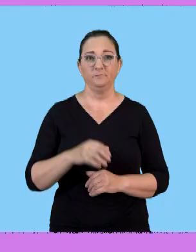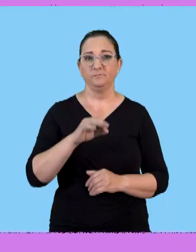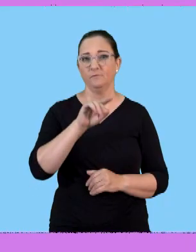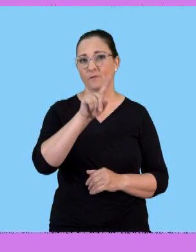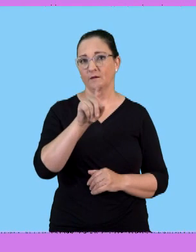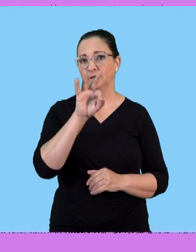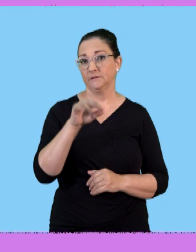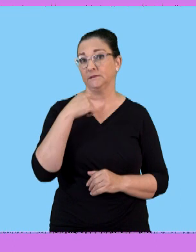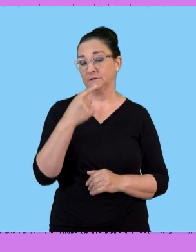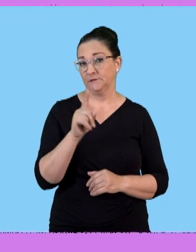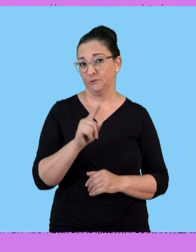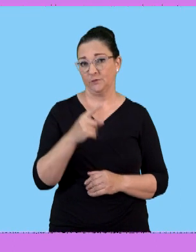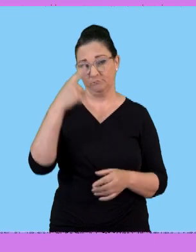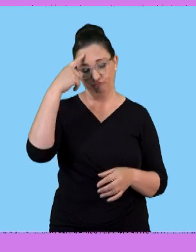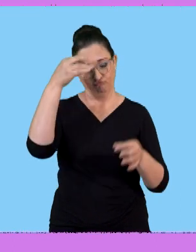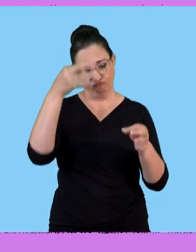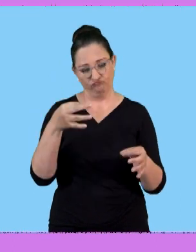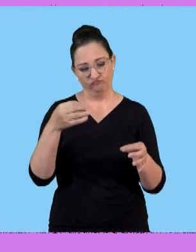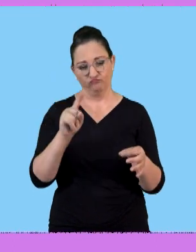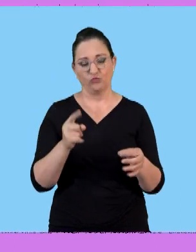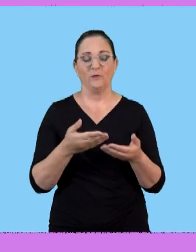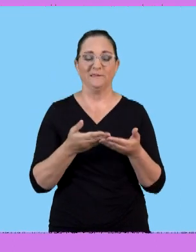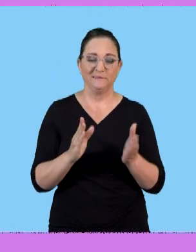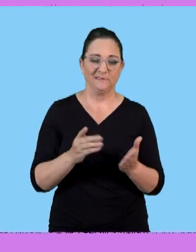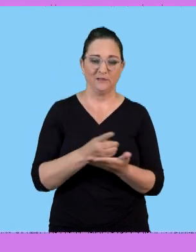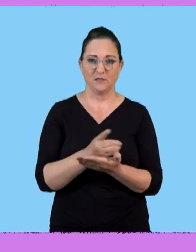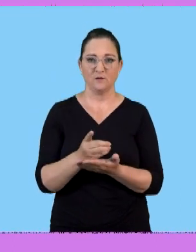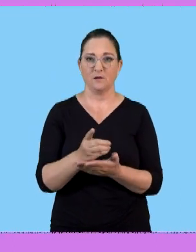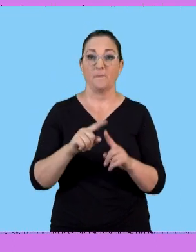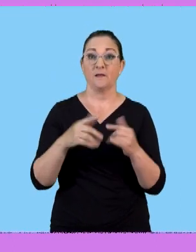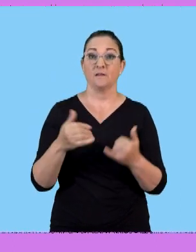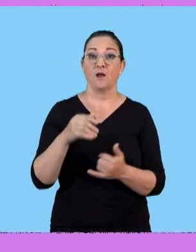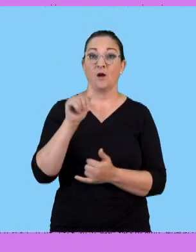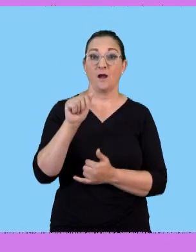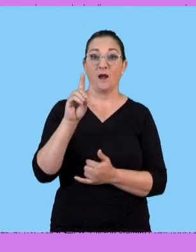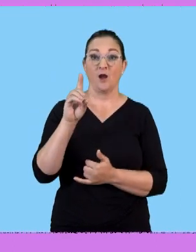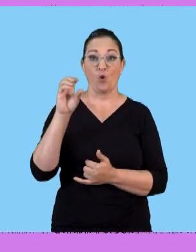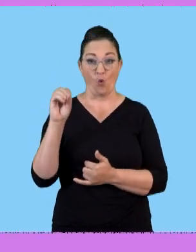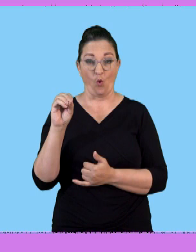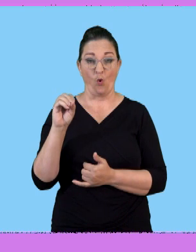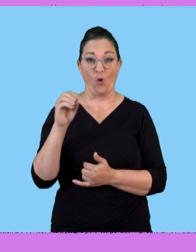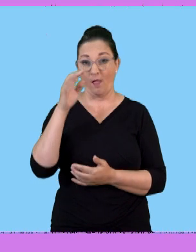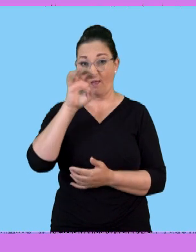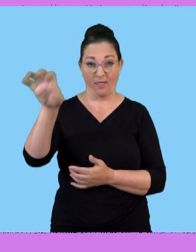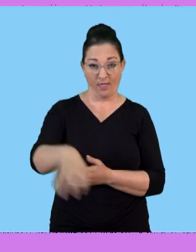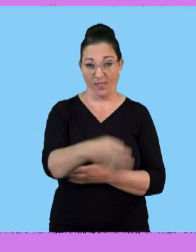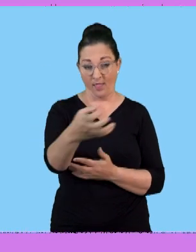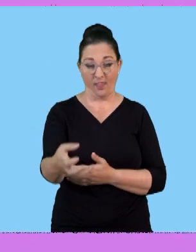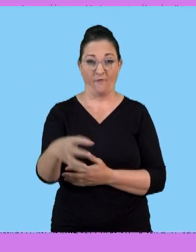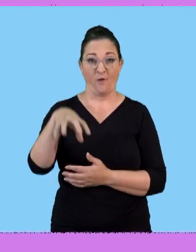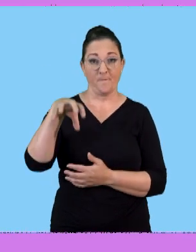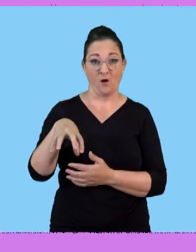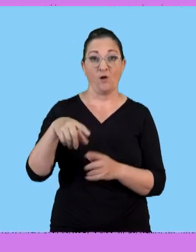saying determine the general direction of the Edo Elephant National Park from the Titicaca